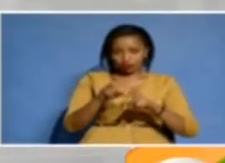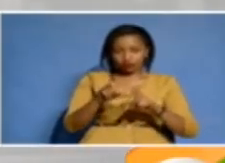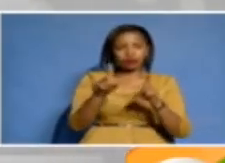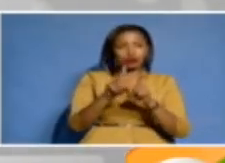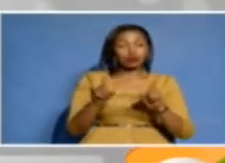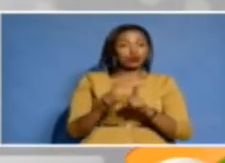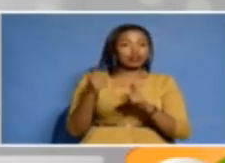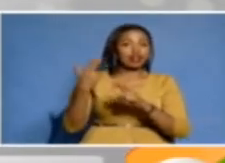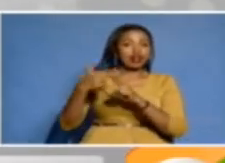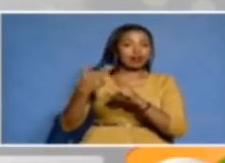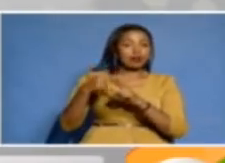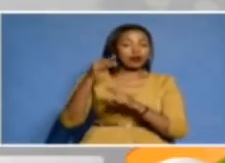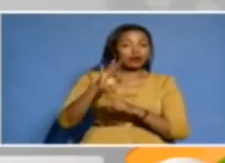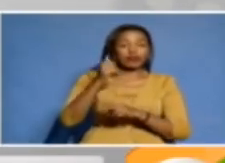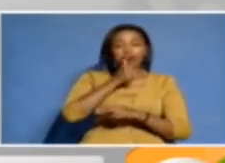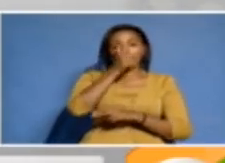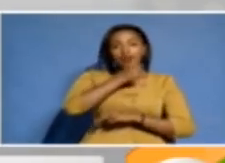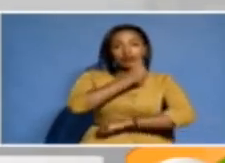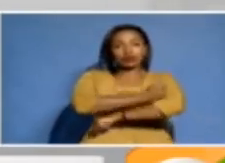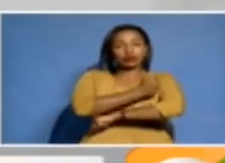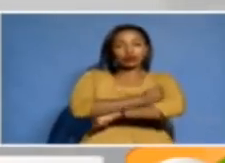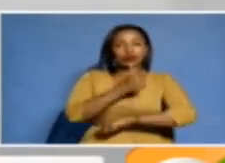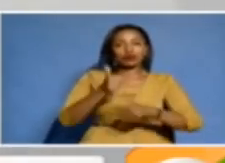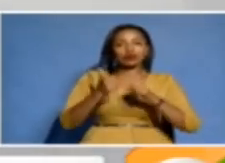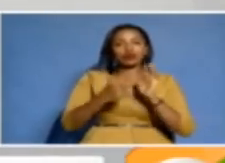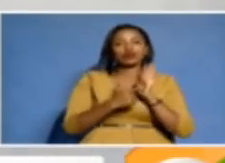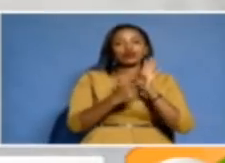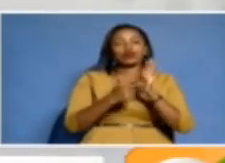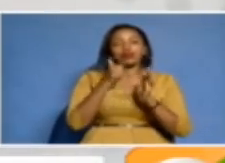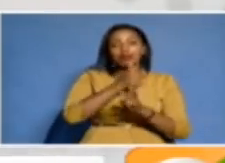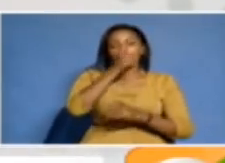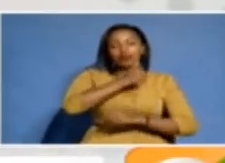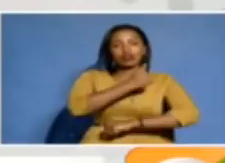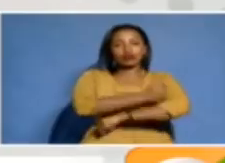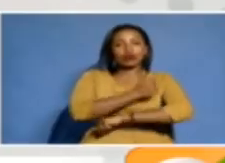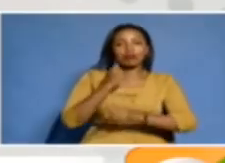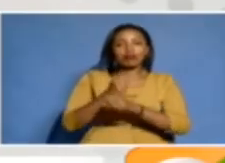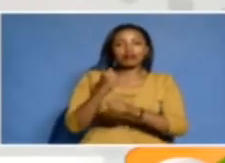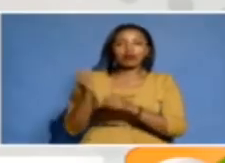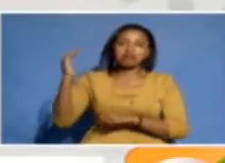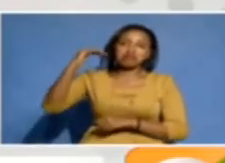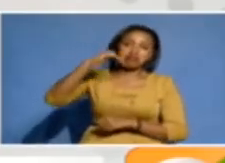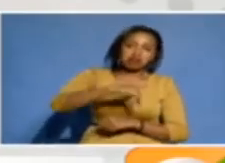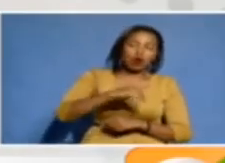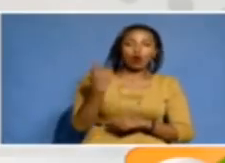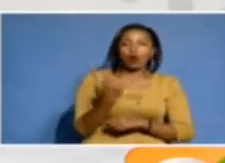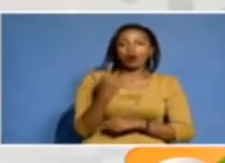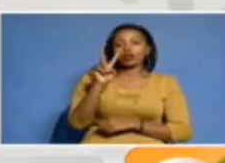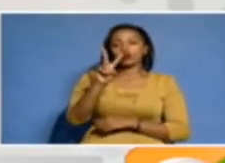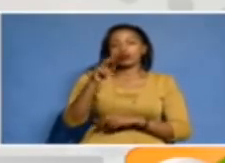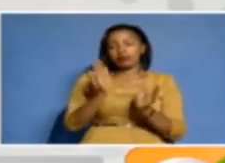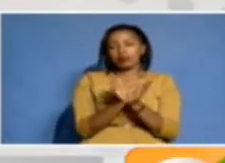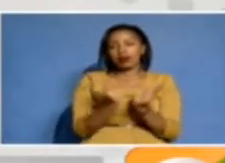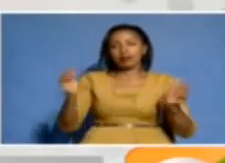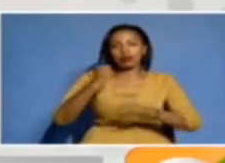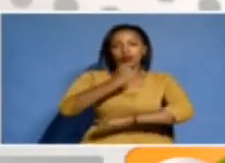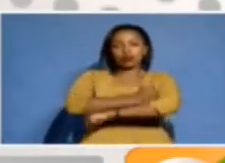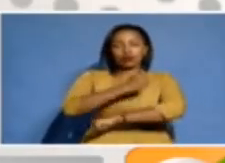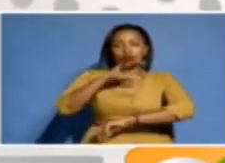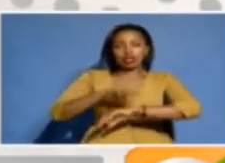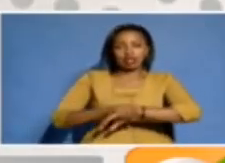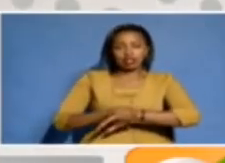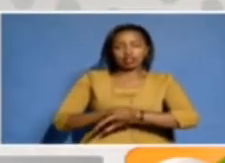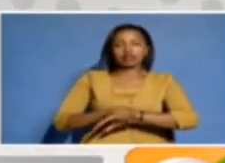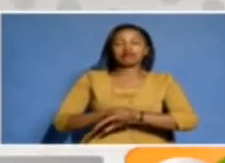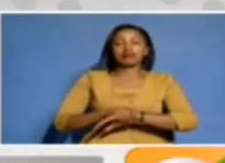an unbalanced scale of the performance of public and private schools. Only two public schools secured a spot, Ikombe at position 1